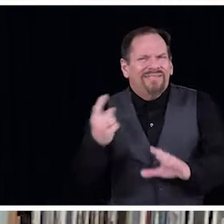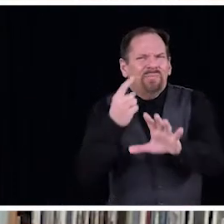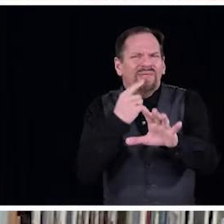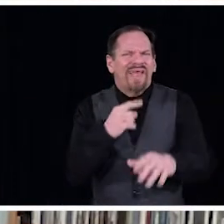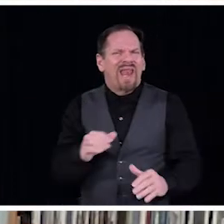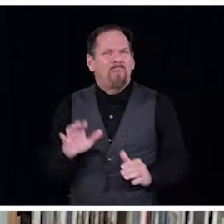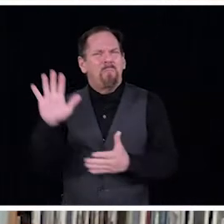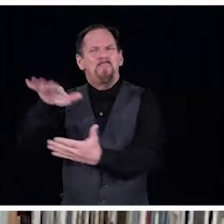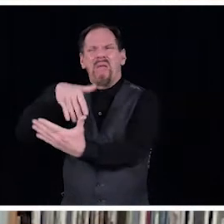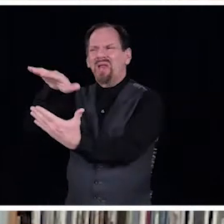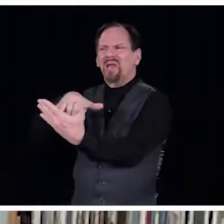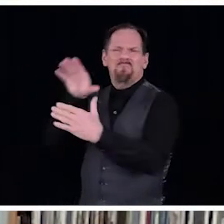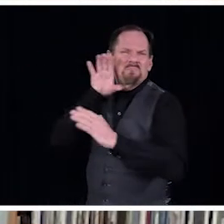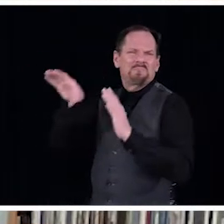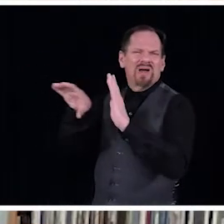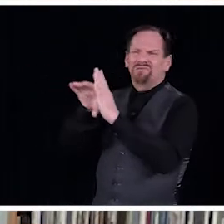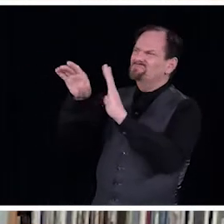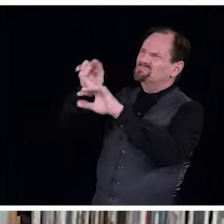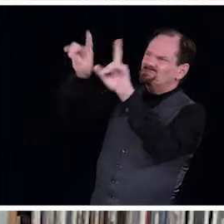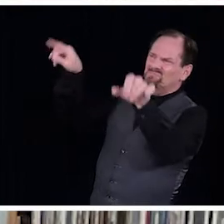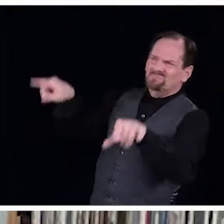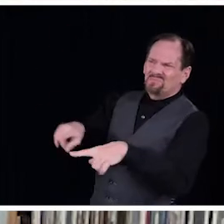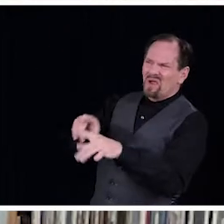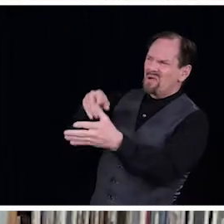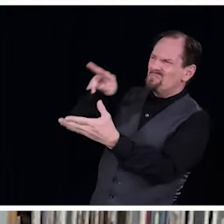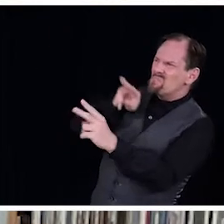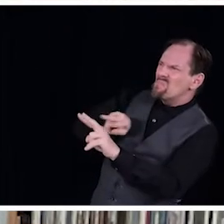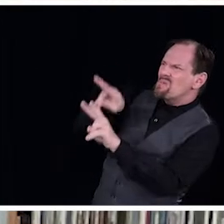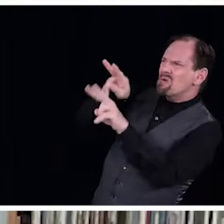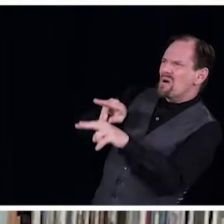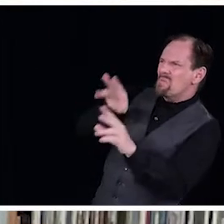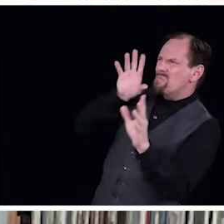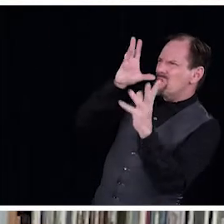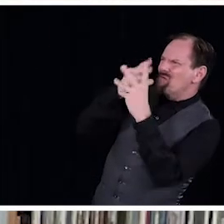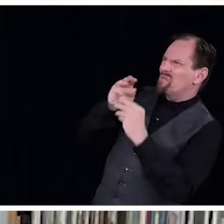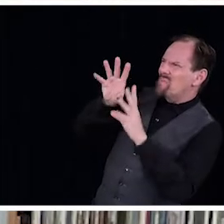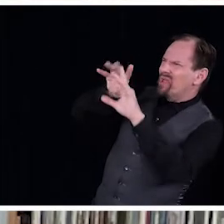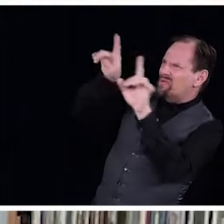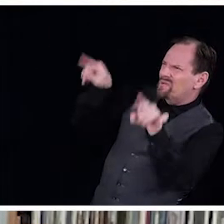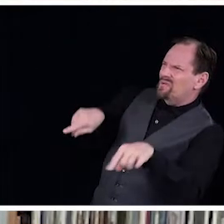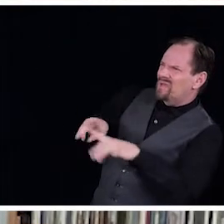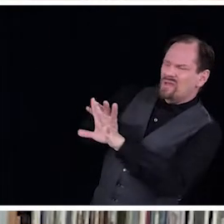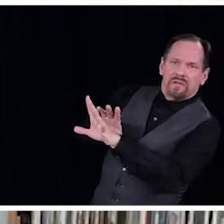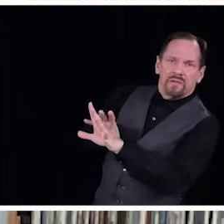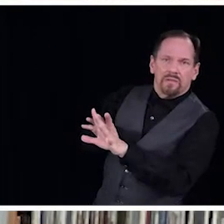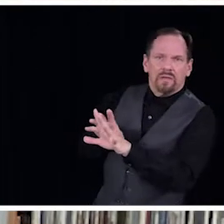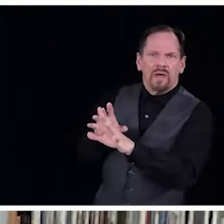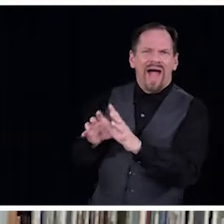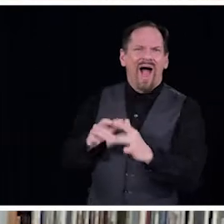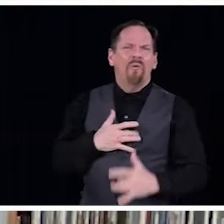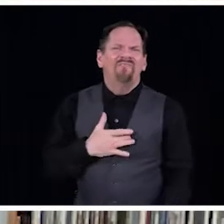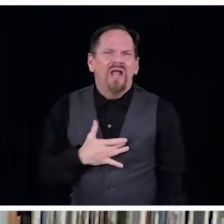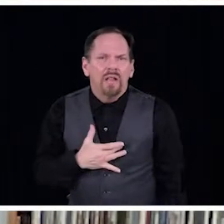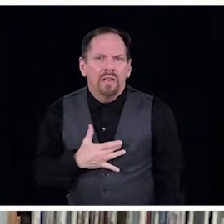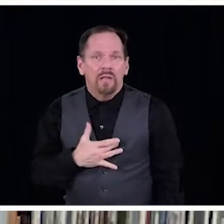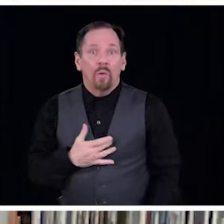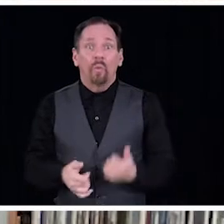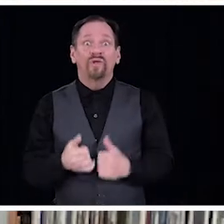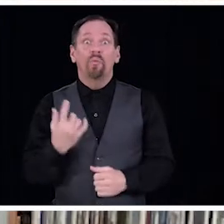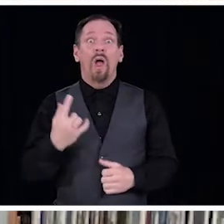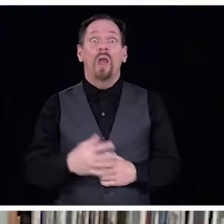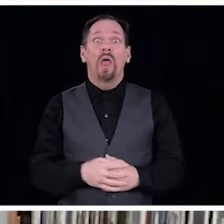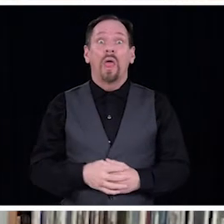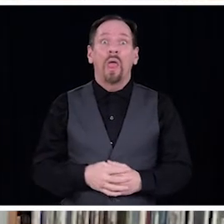painting make you feel? You would probably ask in return, well, which painting? If anyone were asked, what is the role